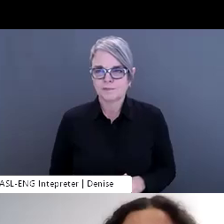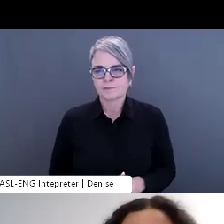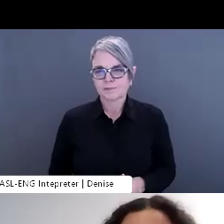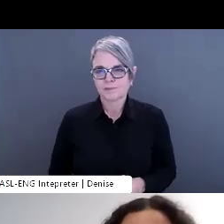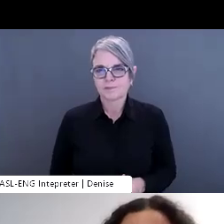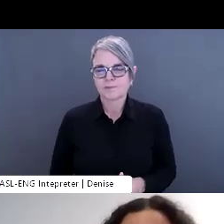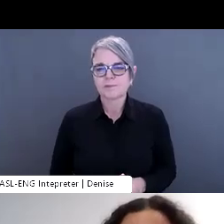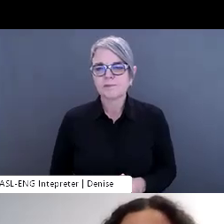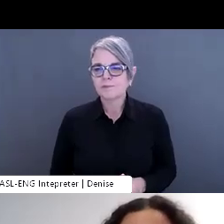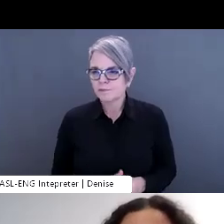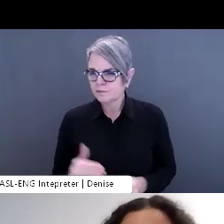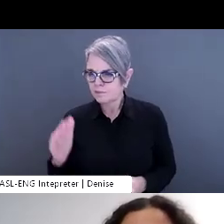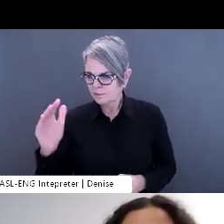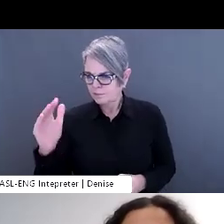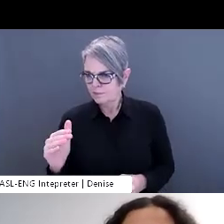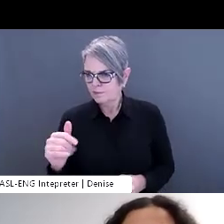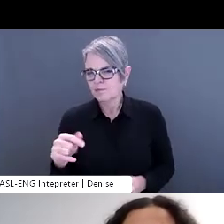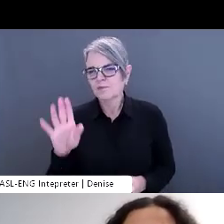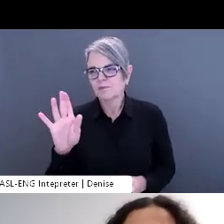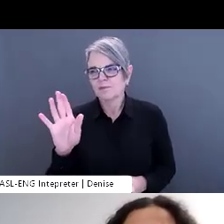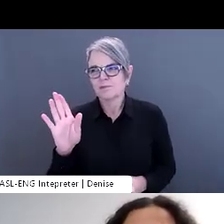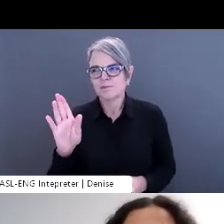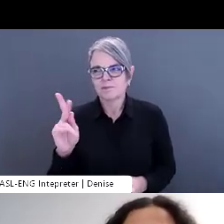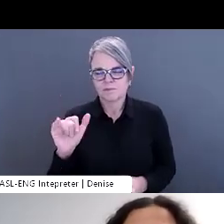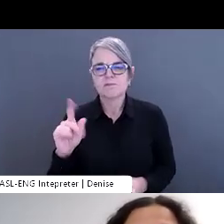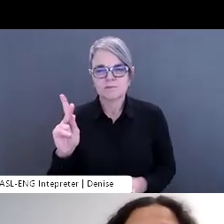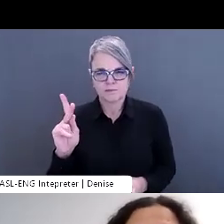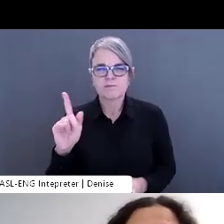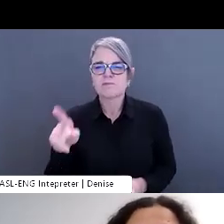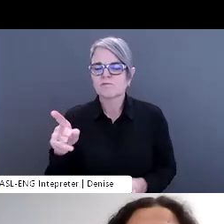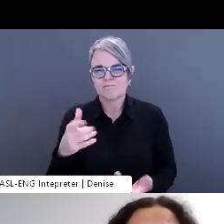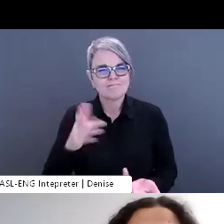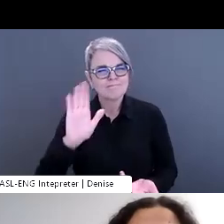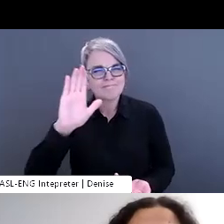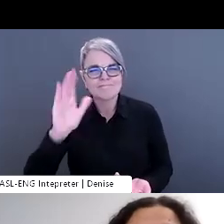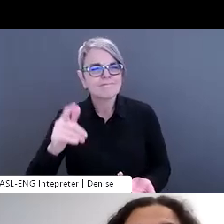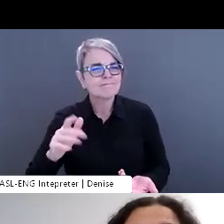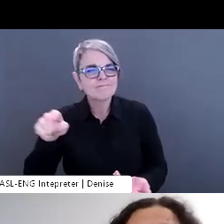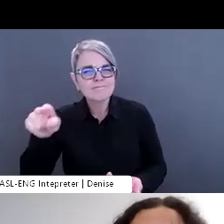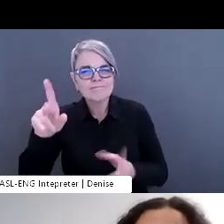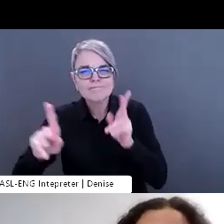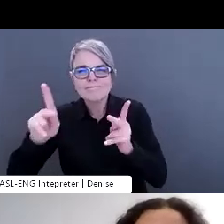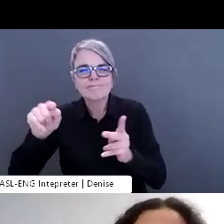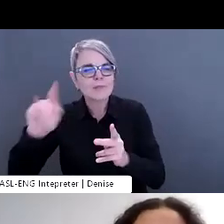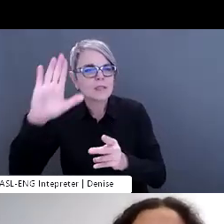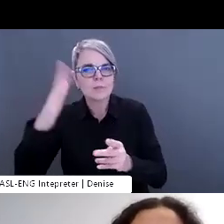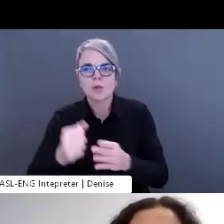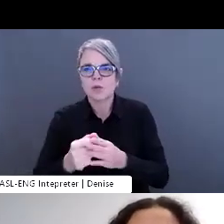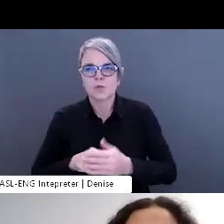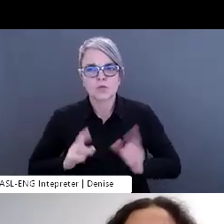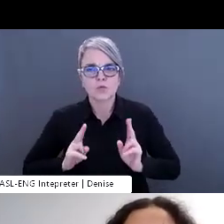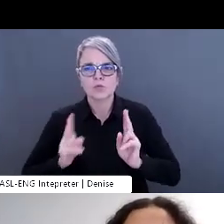Okay, bank doesn't seem helpful, always in a rush. I think it depends on, I mean, I can't speak to every